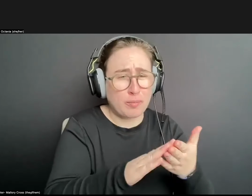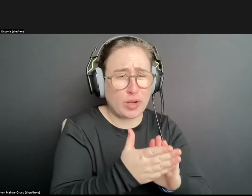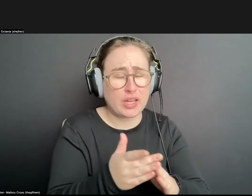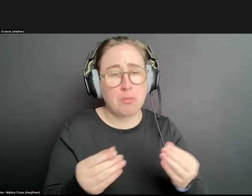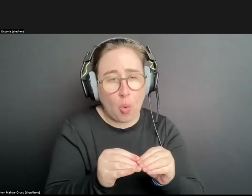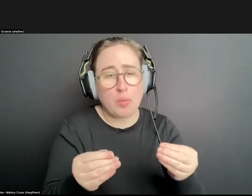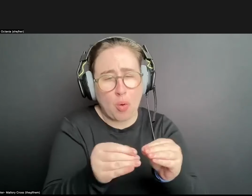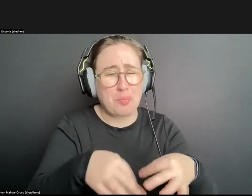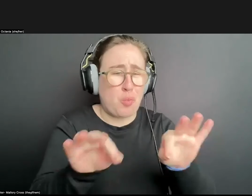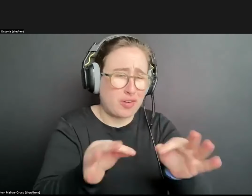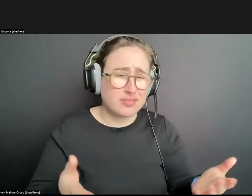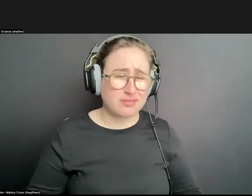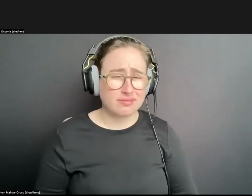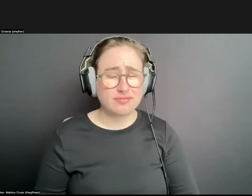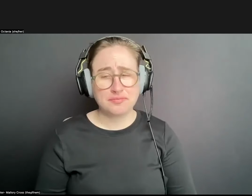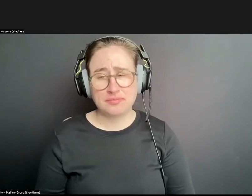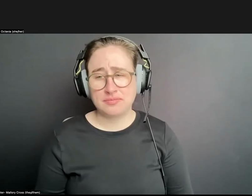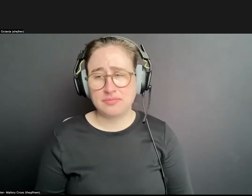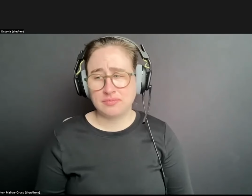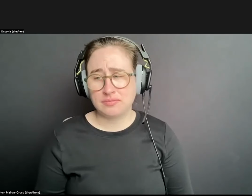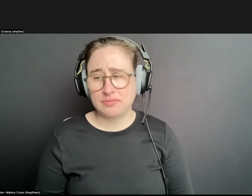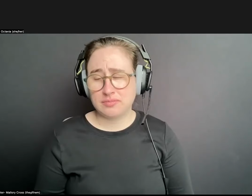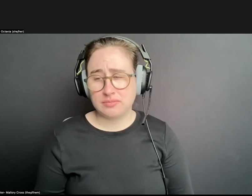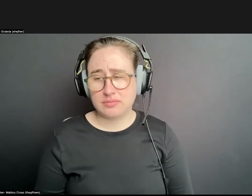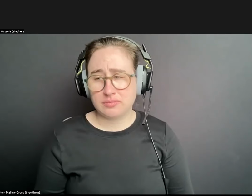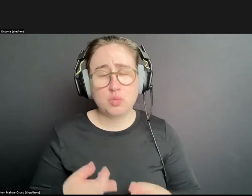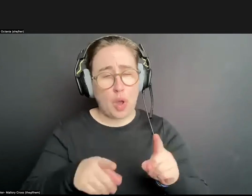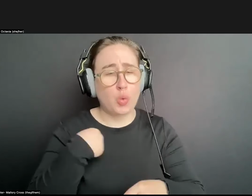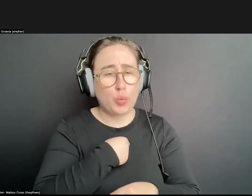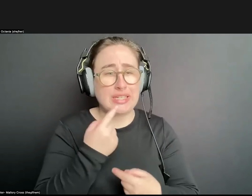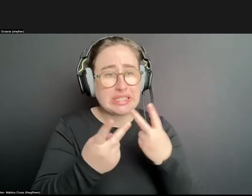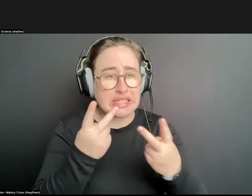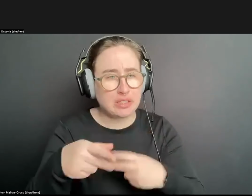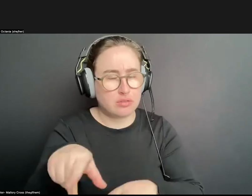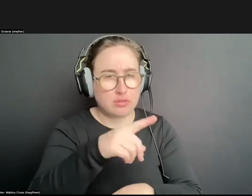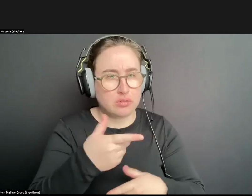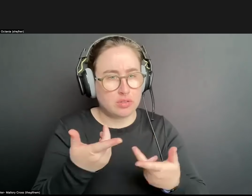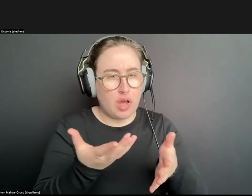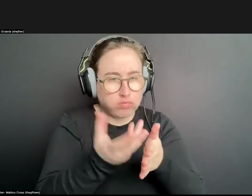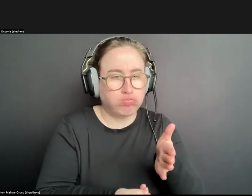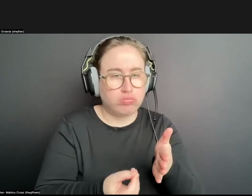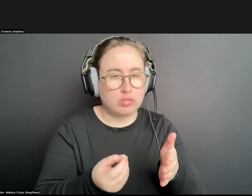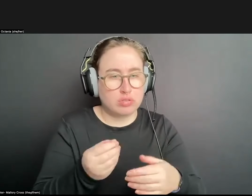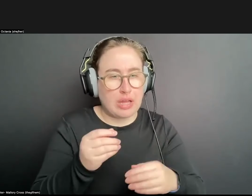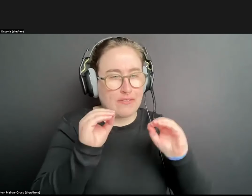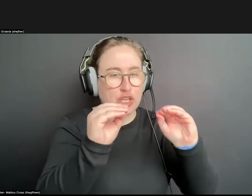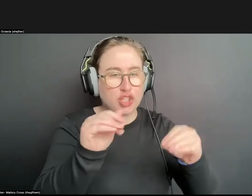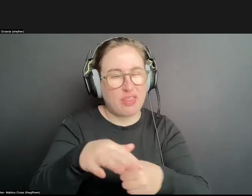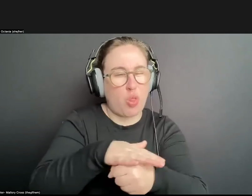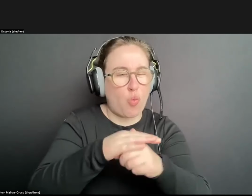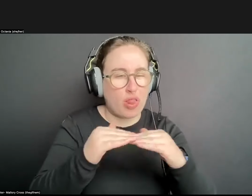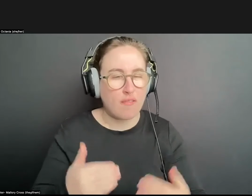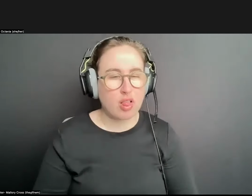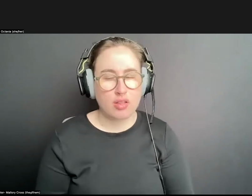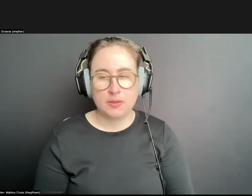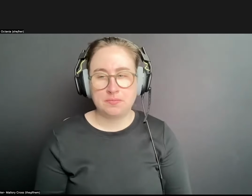and more important as we see the sort of the desertification of information at the local level. With